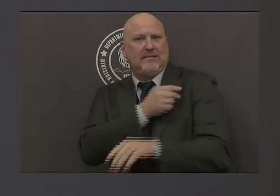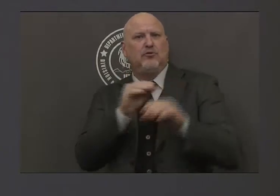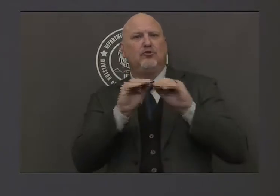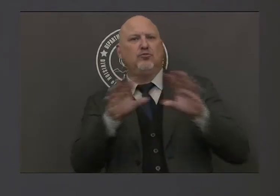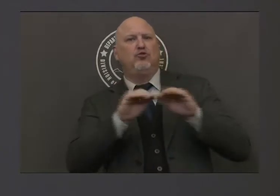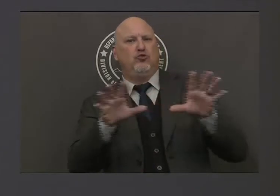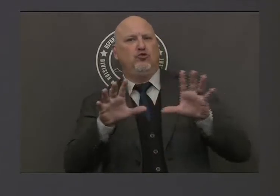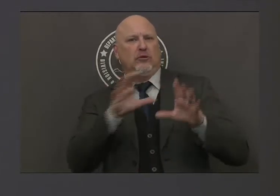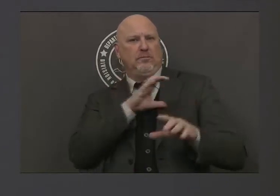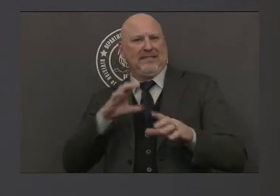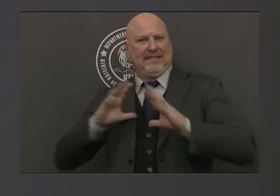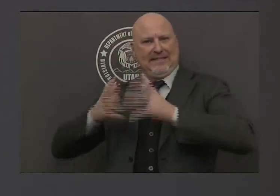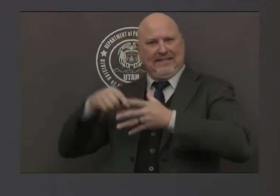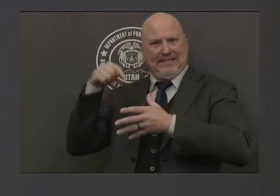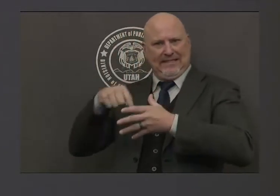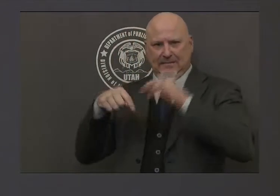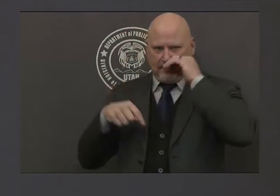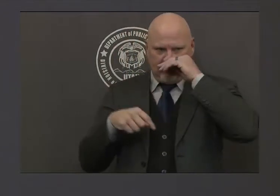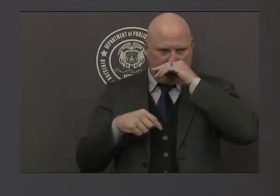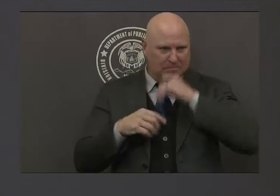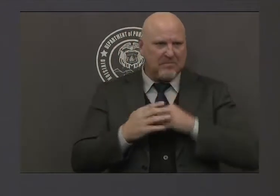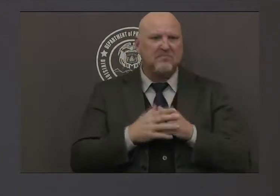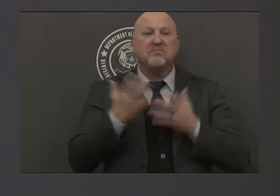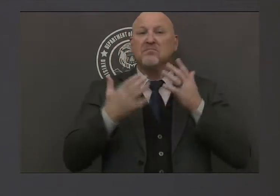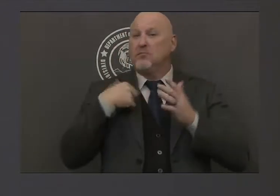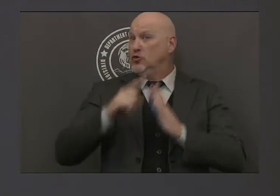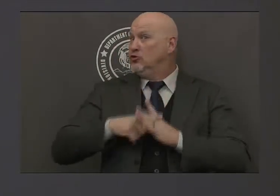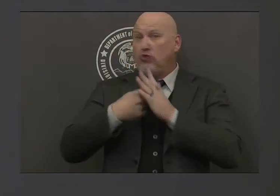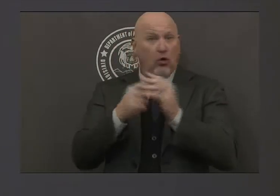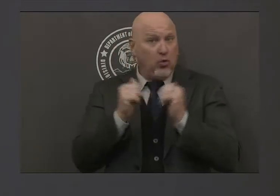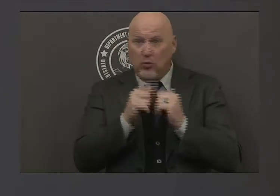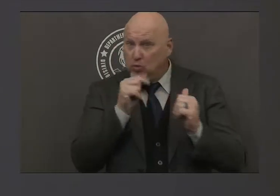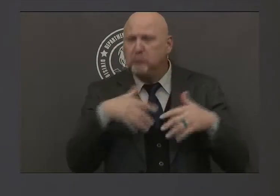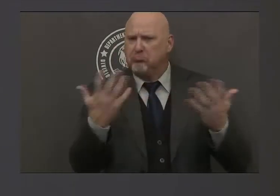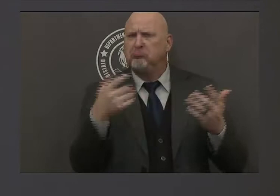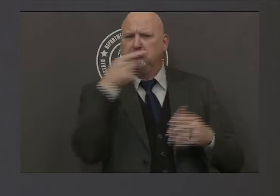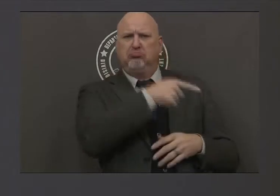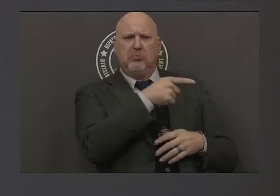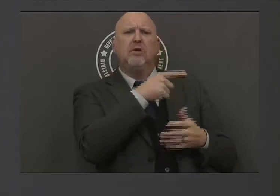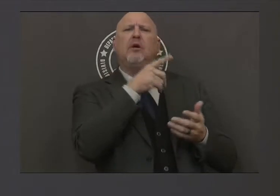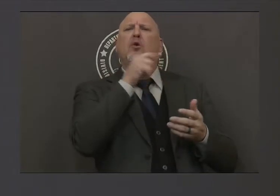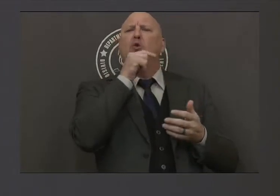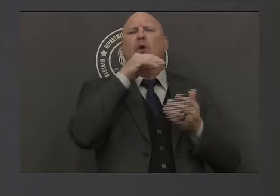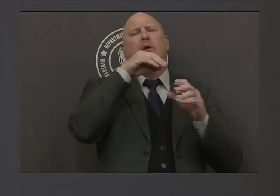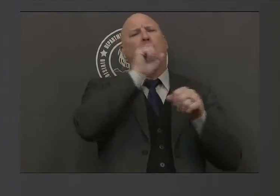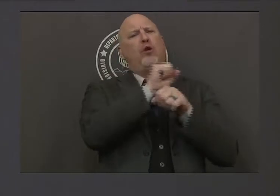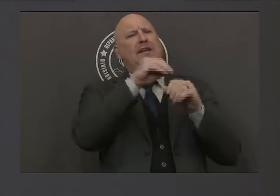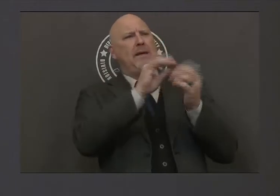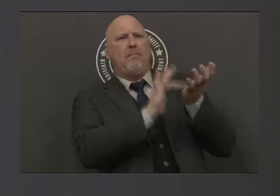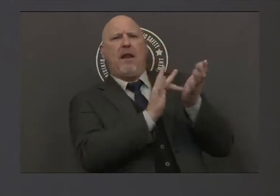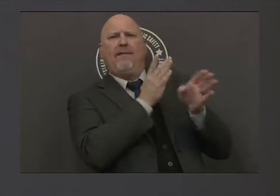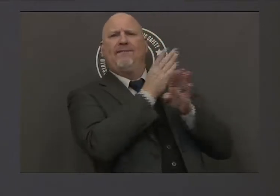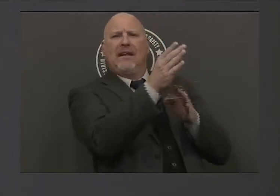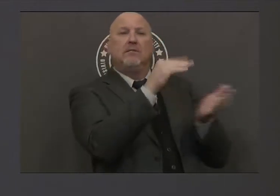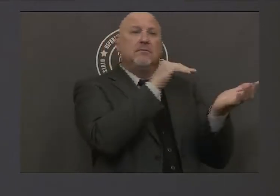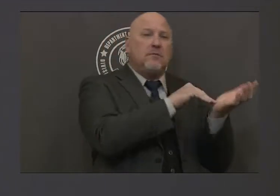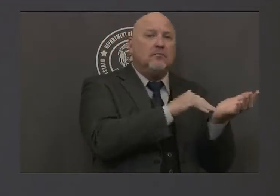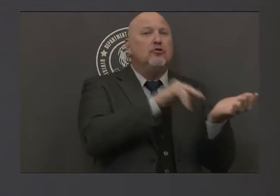front lines, those working in long-term care centers and our clinics, those who really are on the front lines of helping